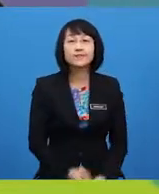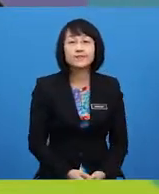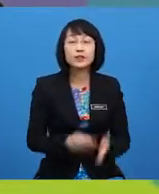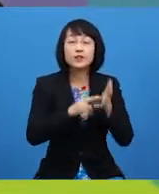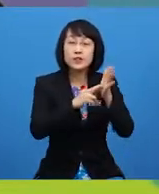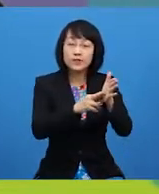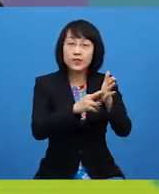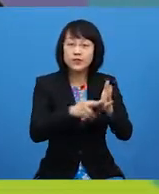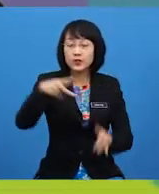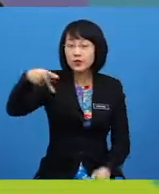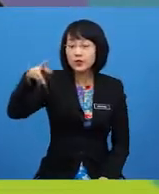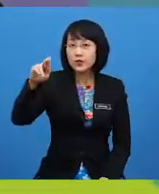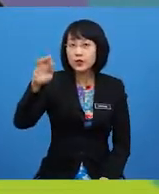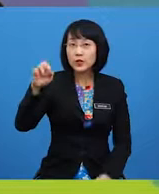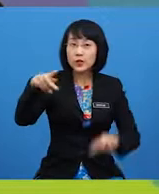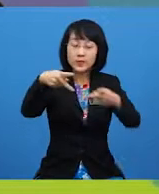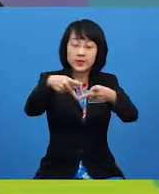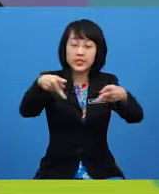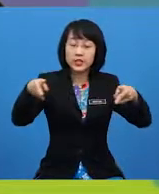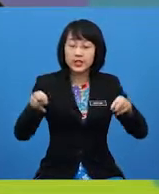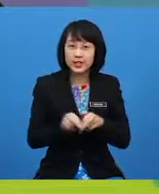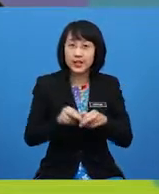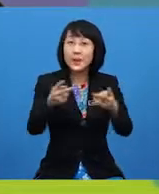as the prepositions of place.